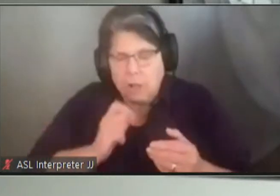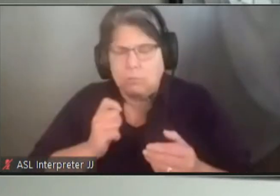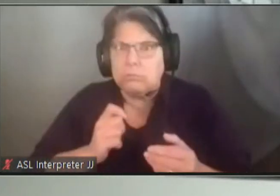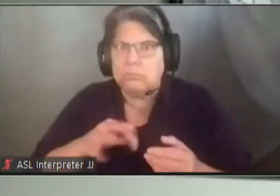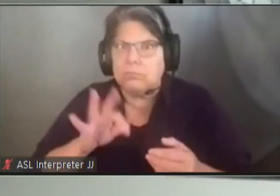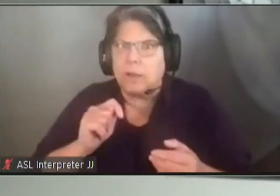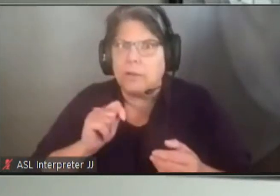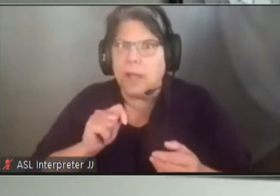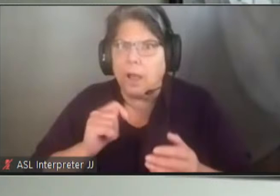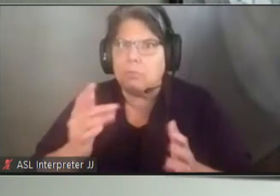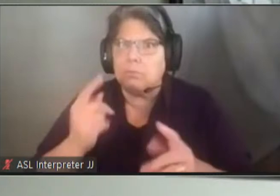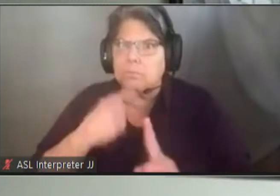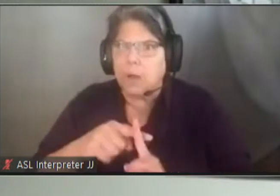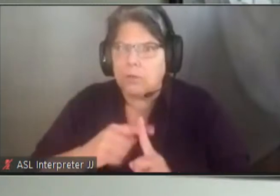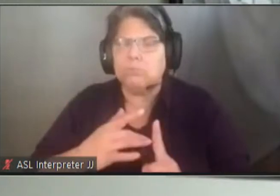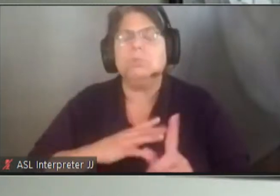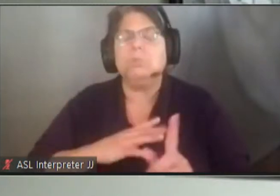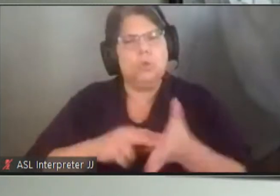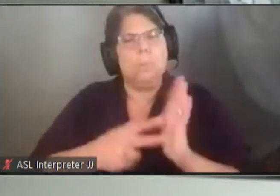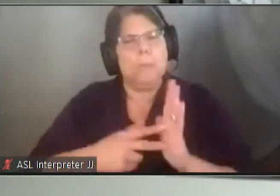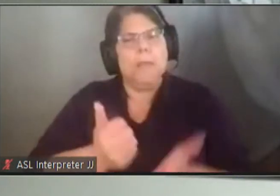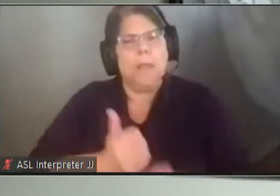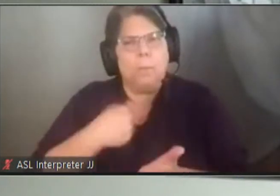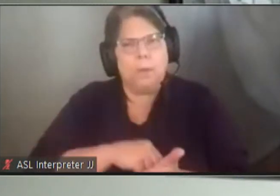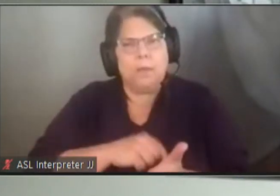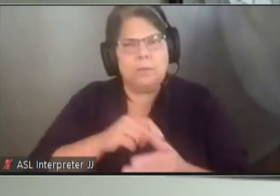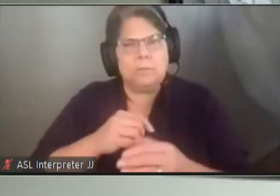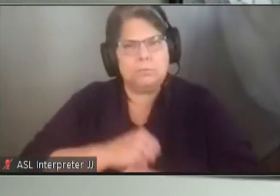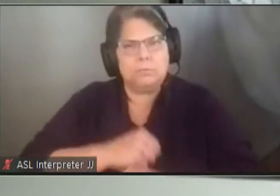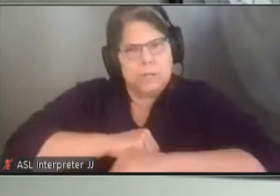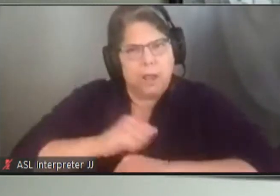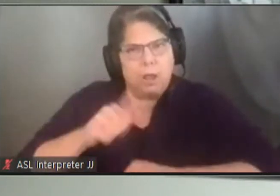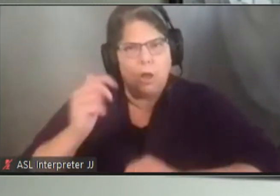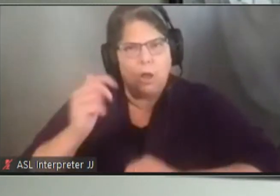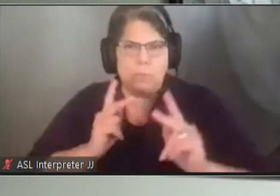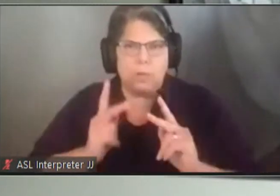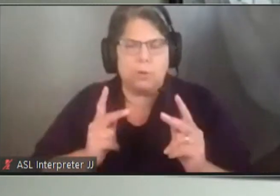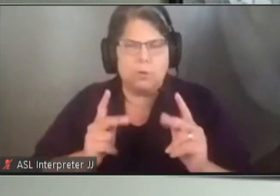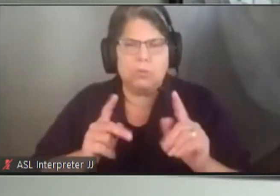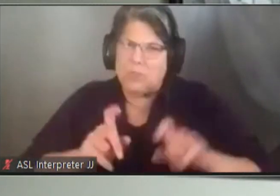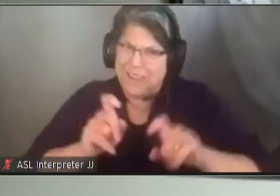create an outbreak. So testing is very important. Those are the things that we can do.